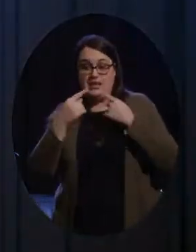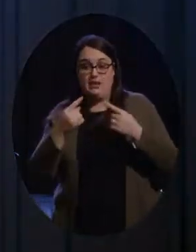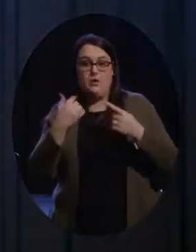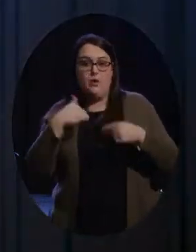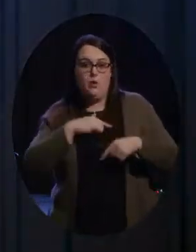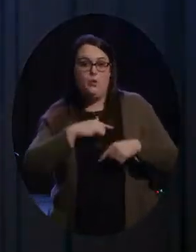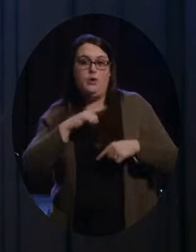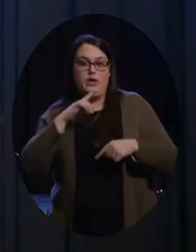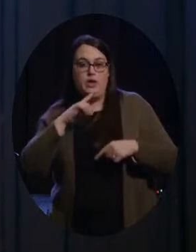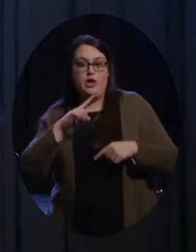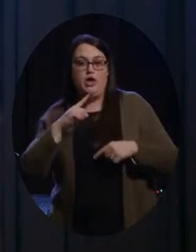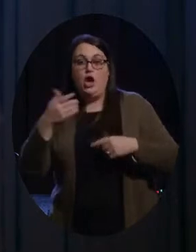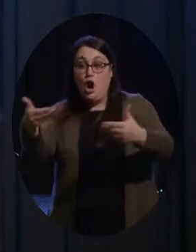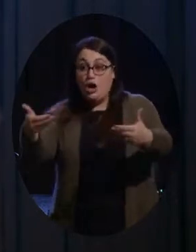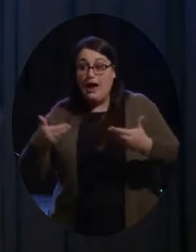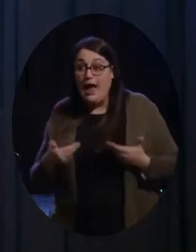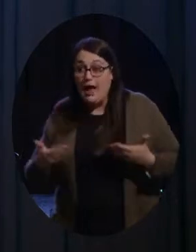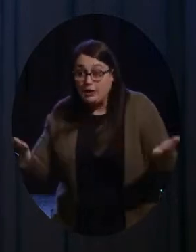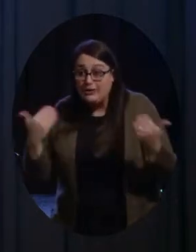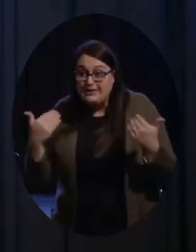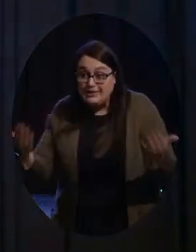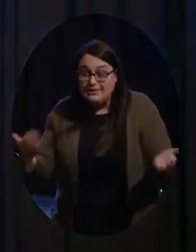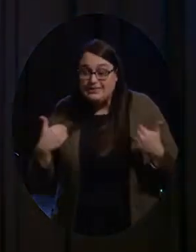we are hiring.